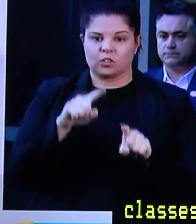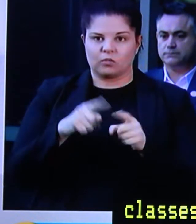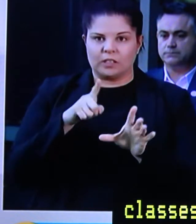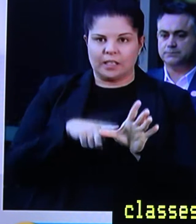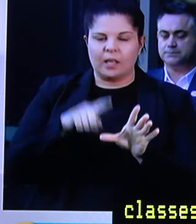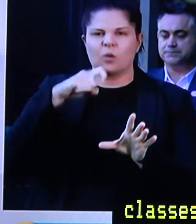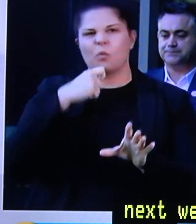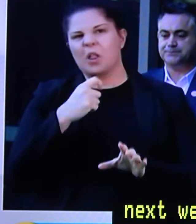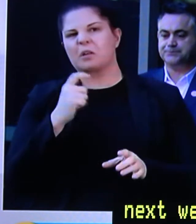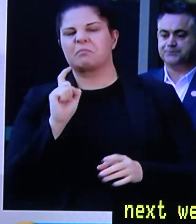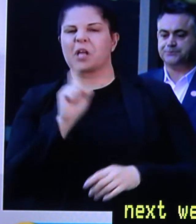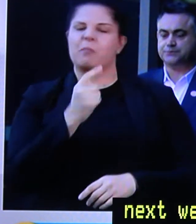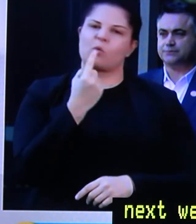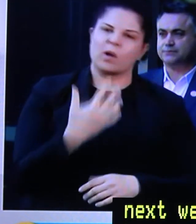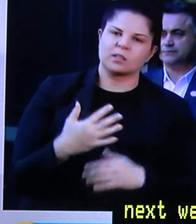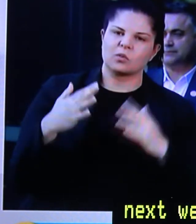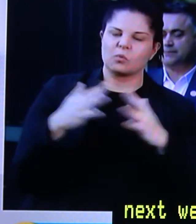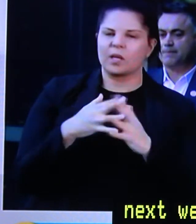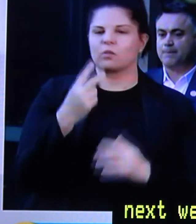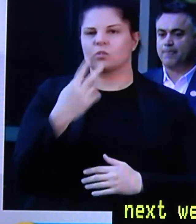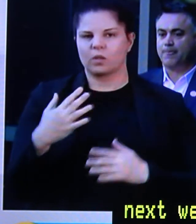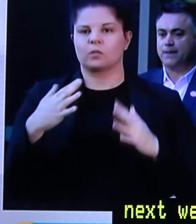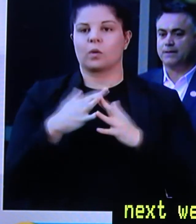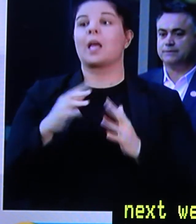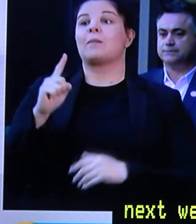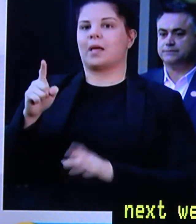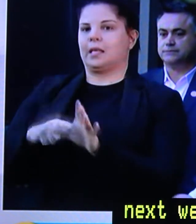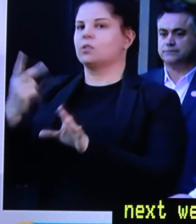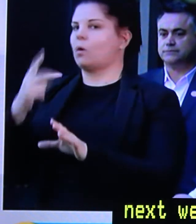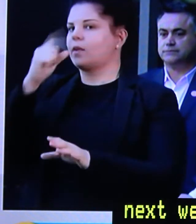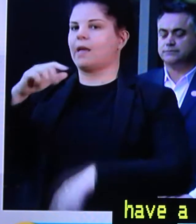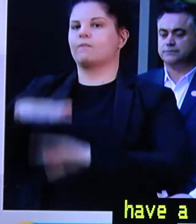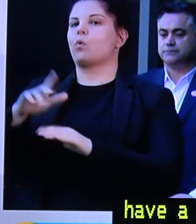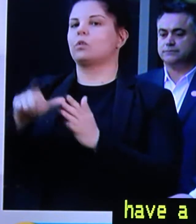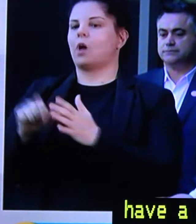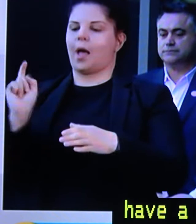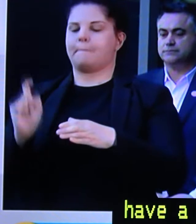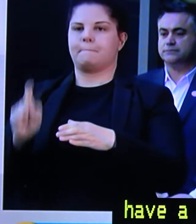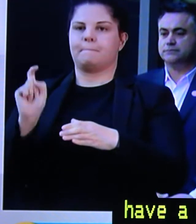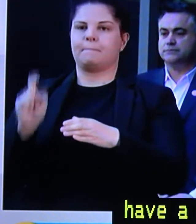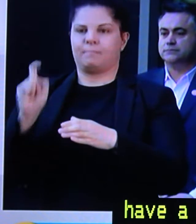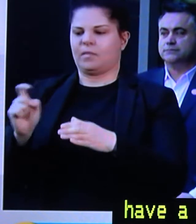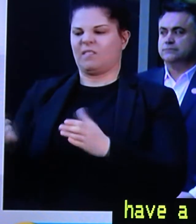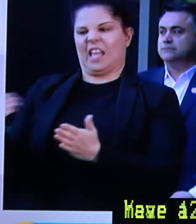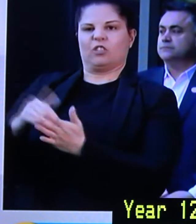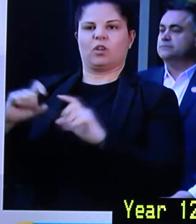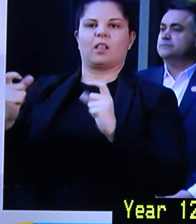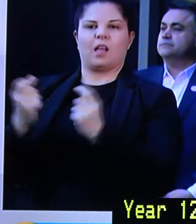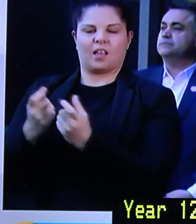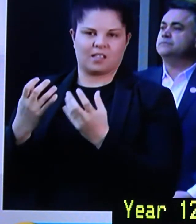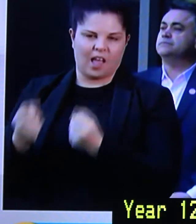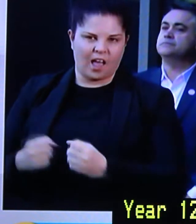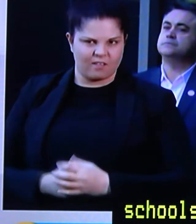that Year 12, the vast majority of high schools have catered for extra classes for Year 12, which is a very positive sign. And as I've said